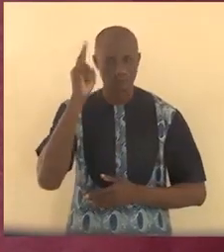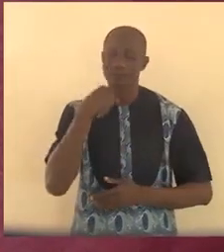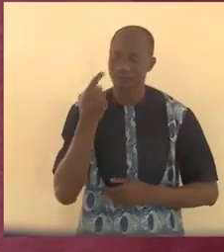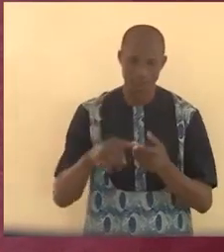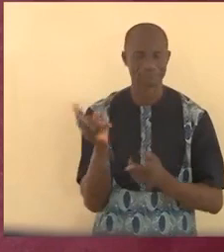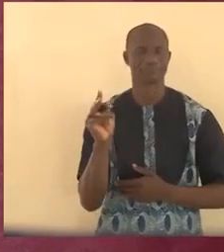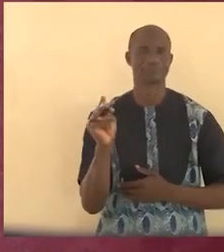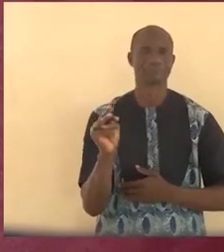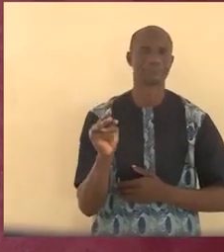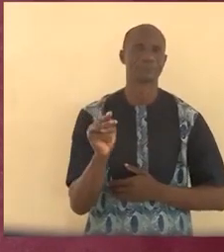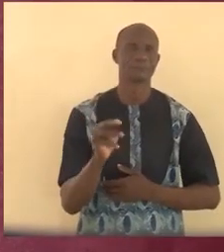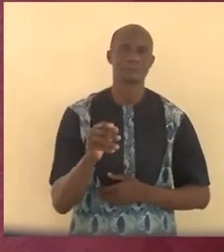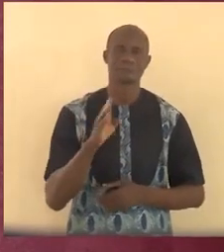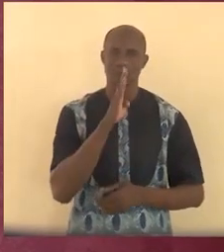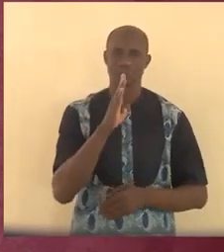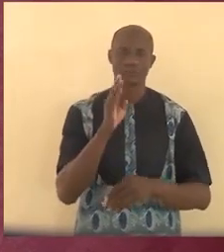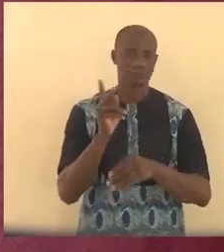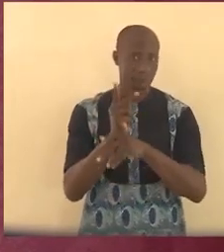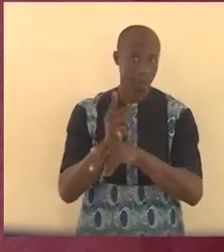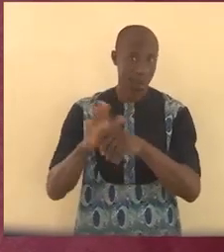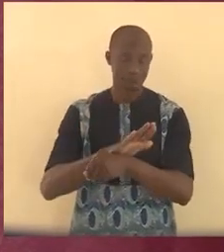said to them, "Take heed